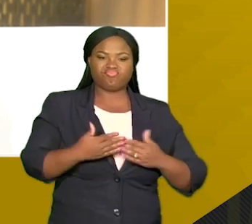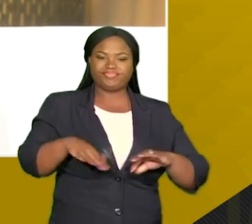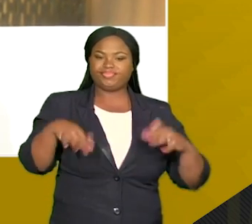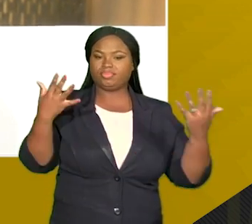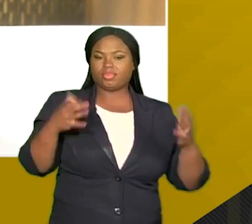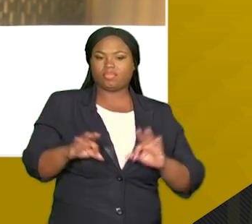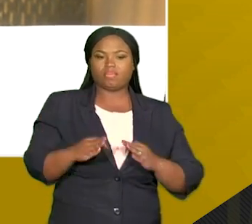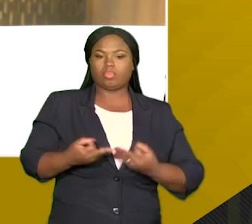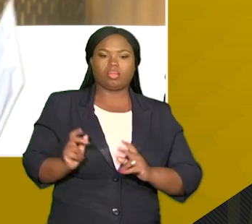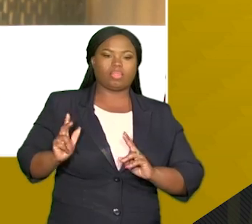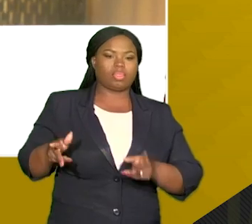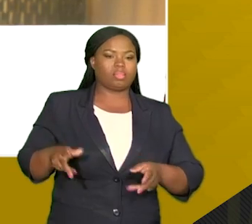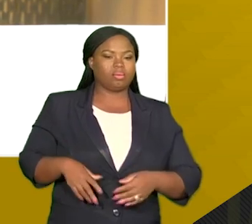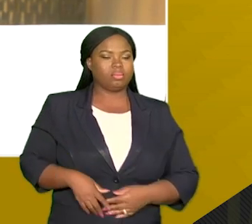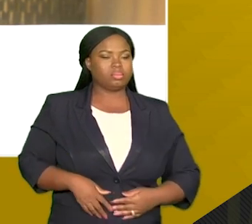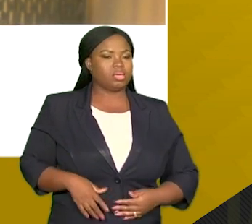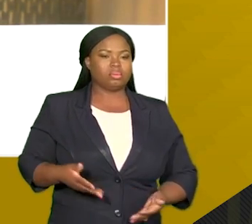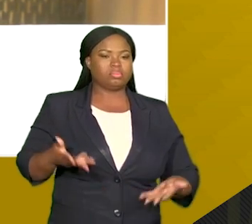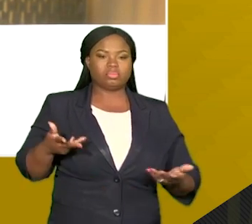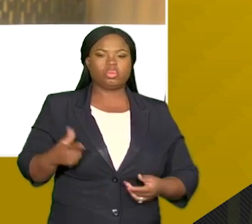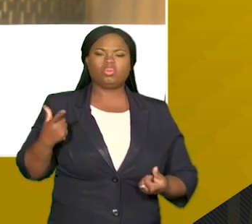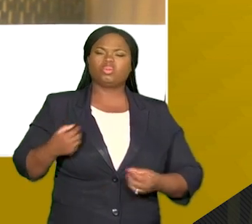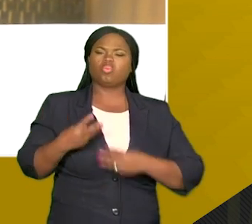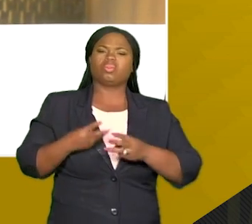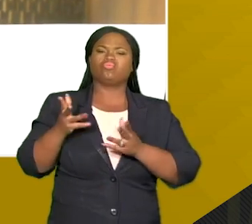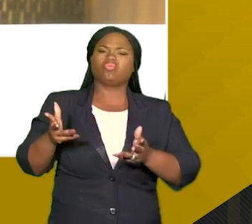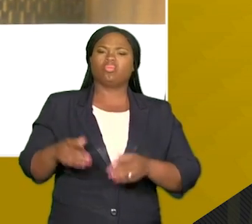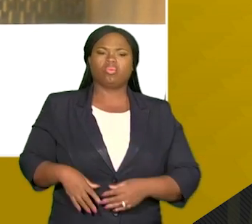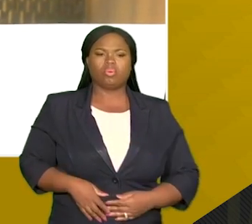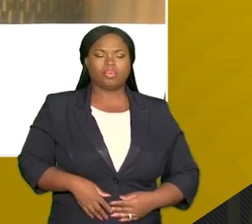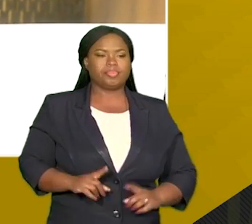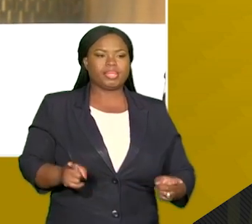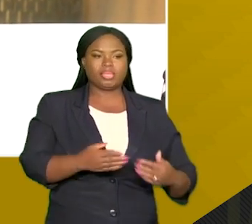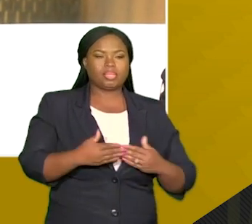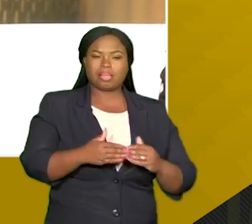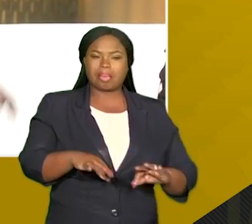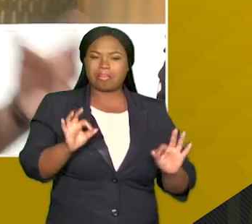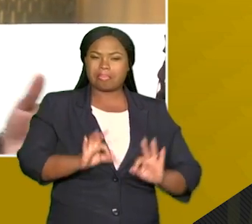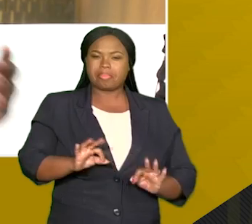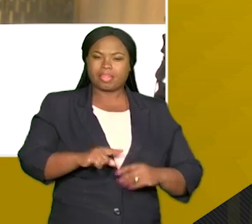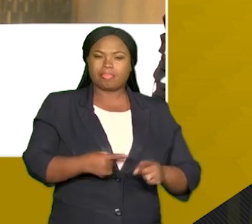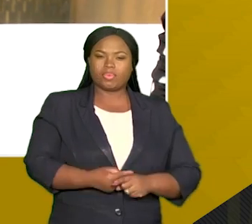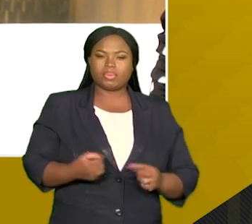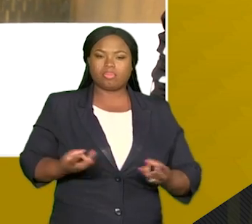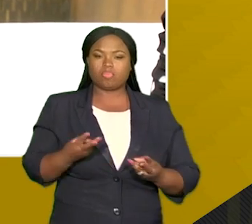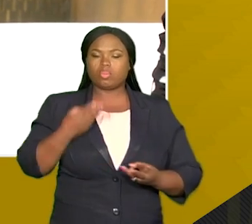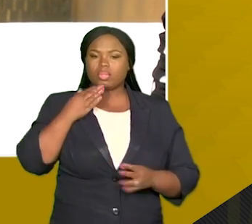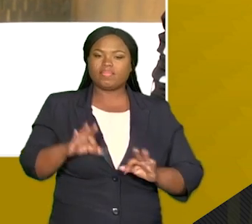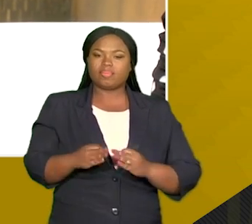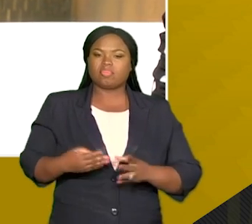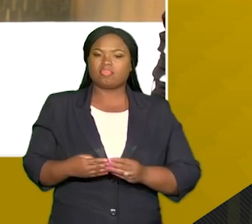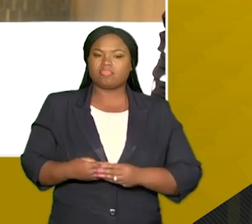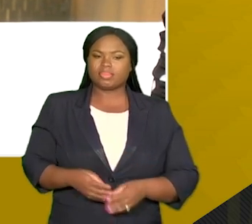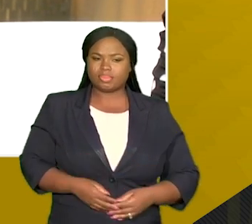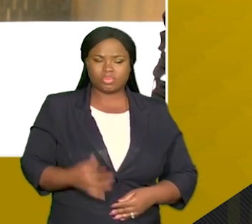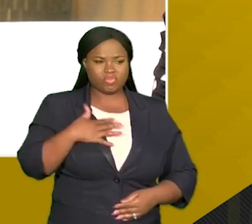about the family. It's like, yeah, I mean, he was doing his job or she was doing his job, but nobody cares about abantu that abakade phila nabo labo bantu.